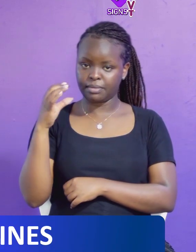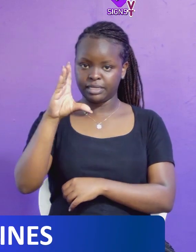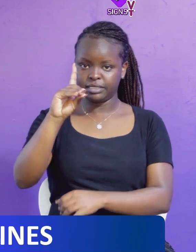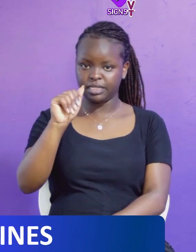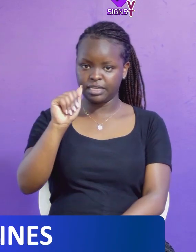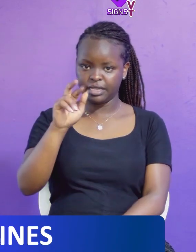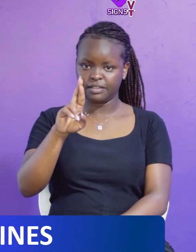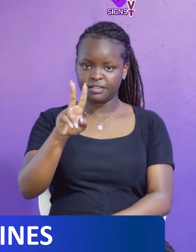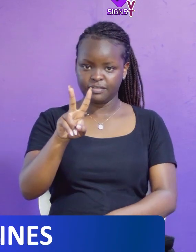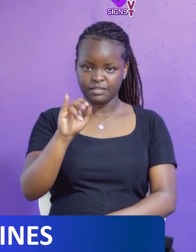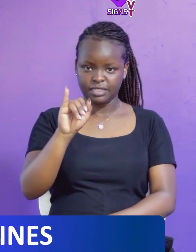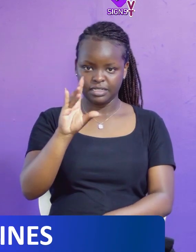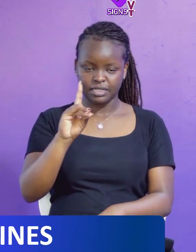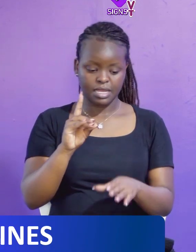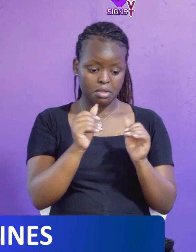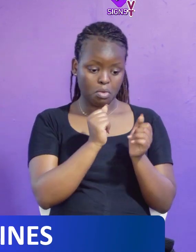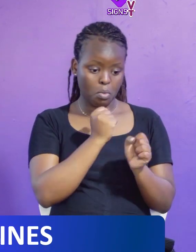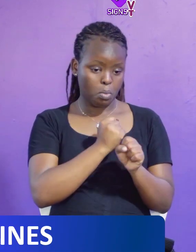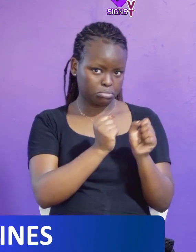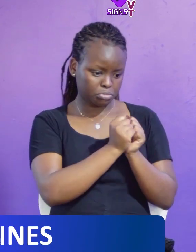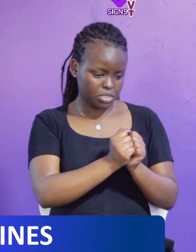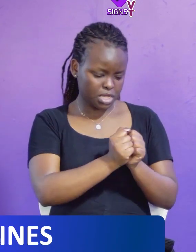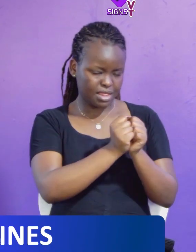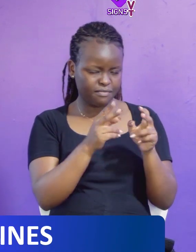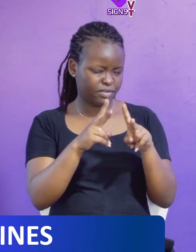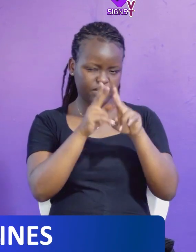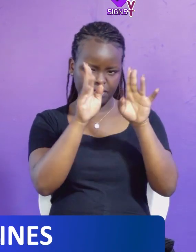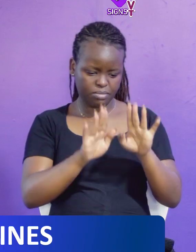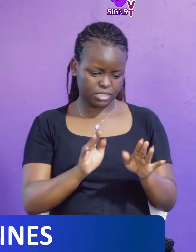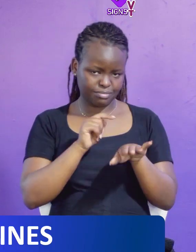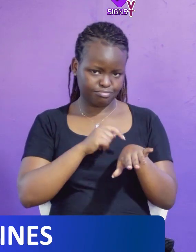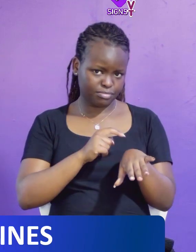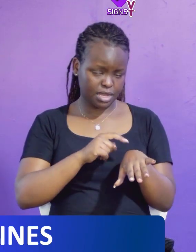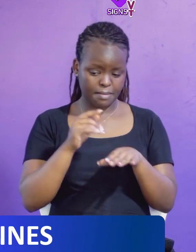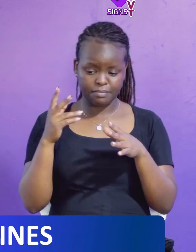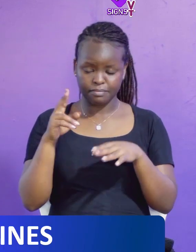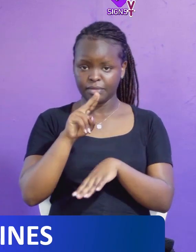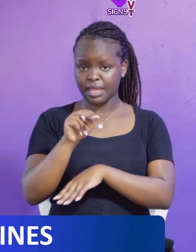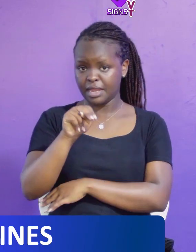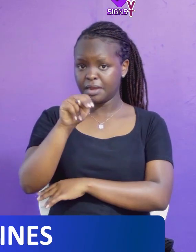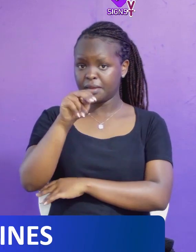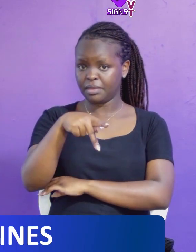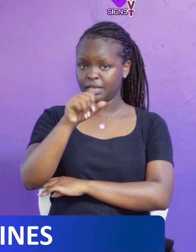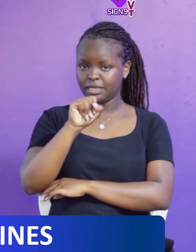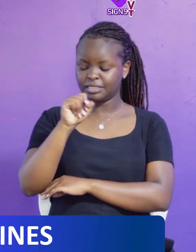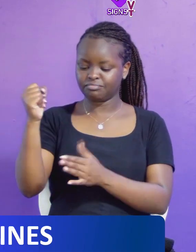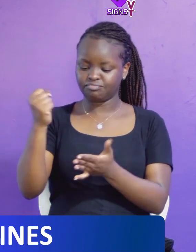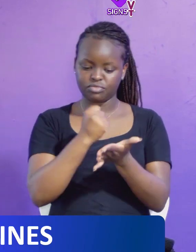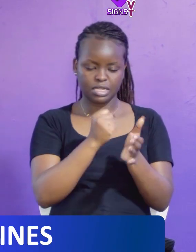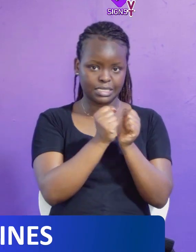the collaboration comes at a crucial time as the National Police Service prepares to recruit 10,000